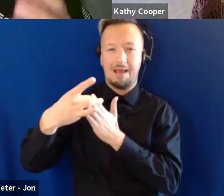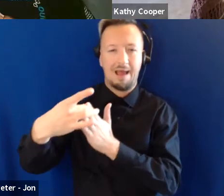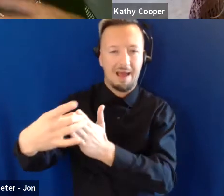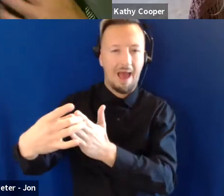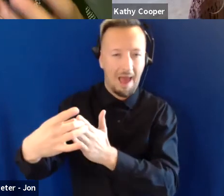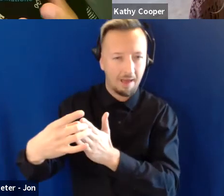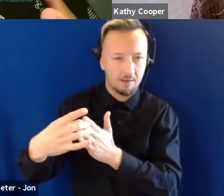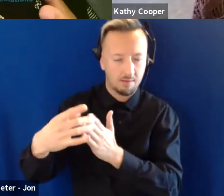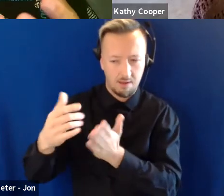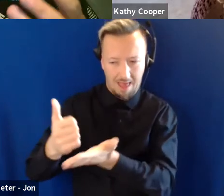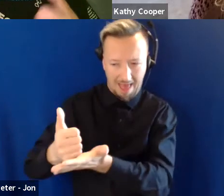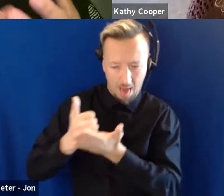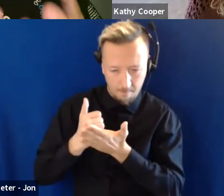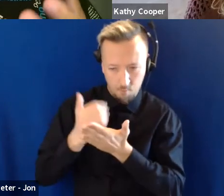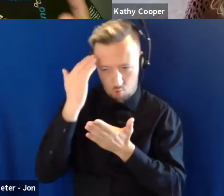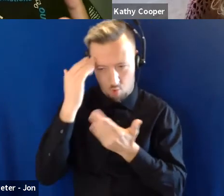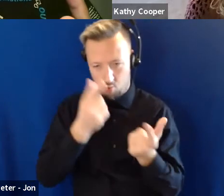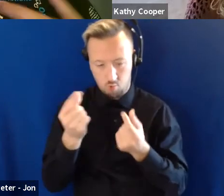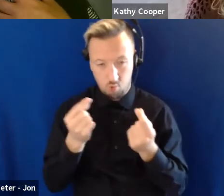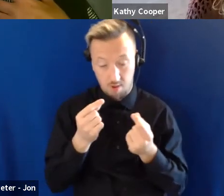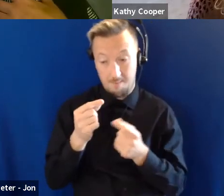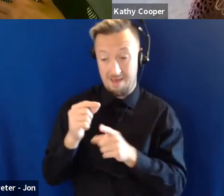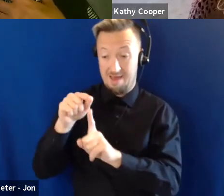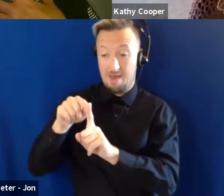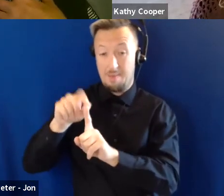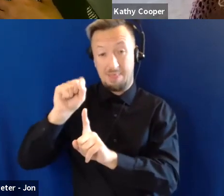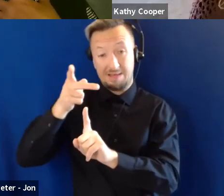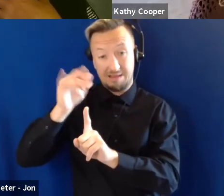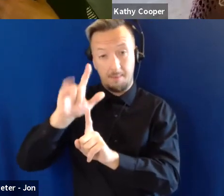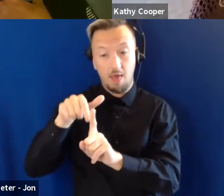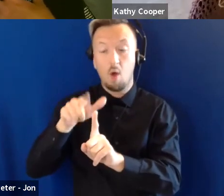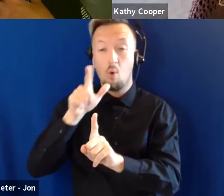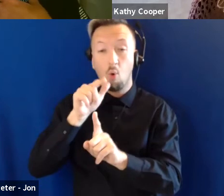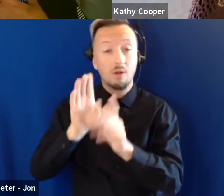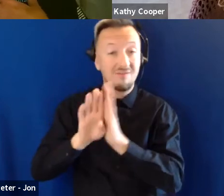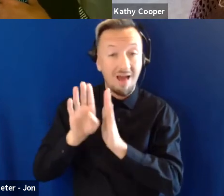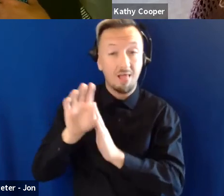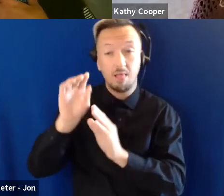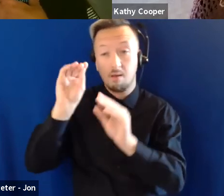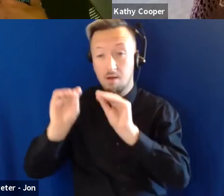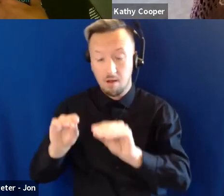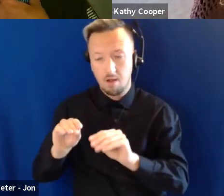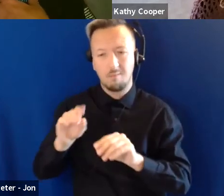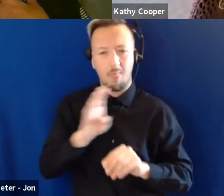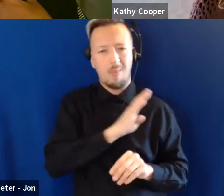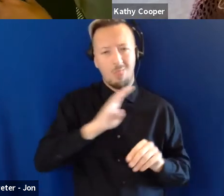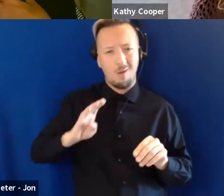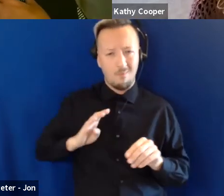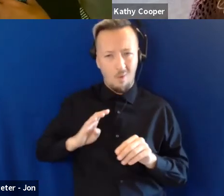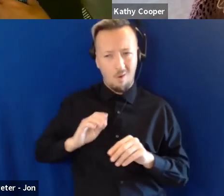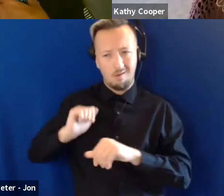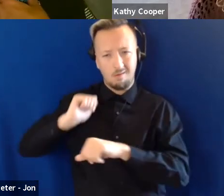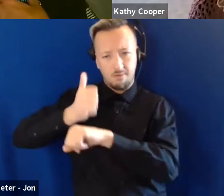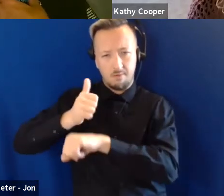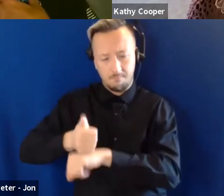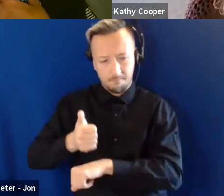sort of what their council or what the board of directors, just like for SILs, what my board of directors tells me to do in terms of policy. Where do I